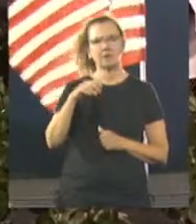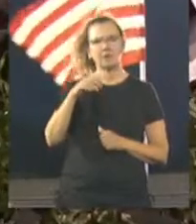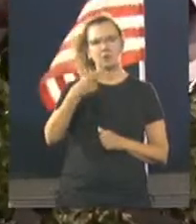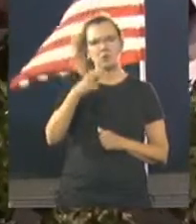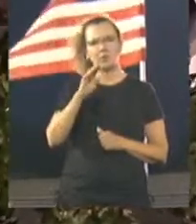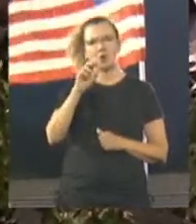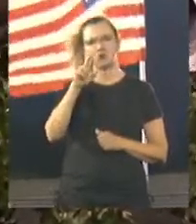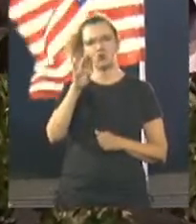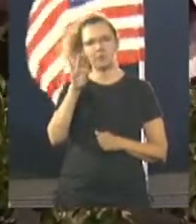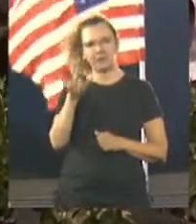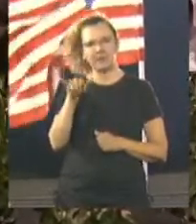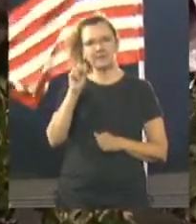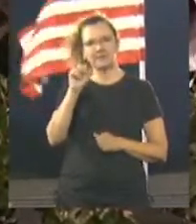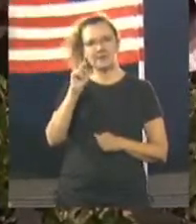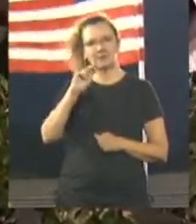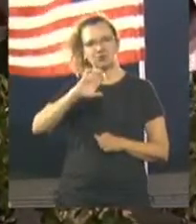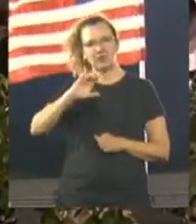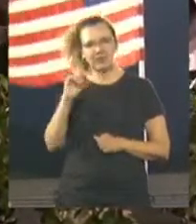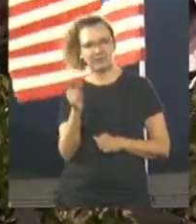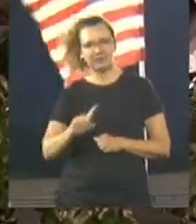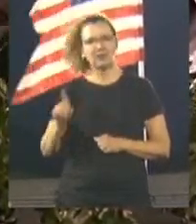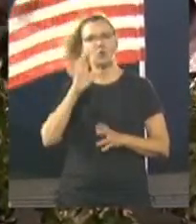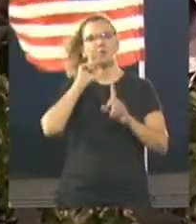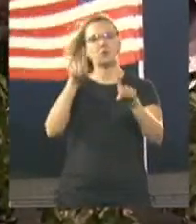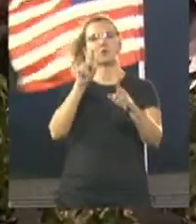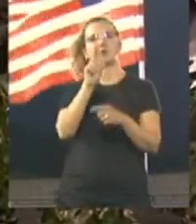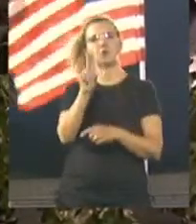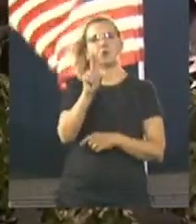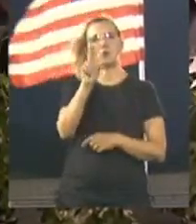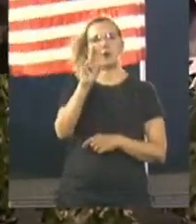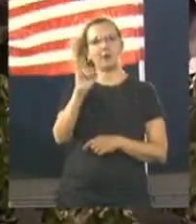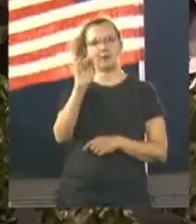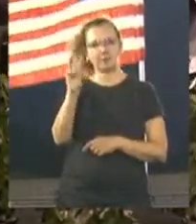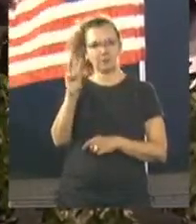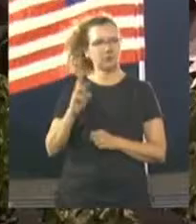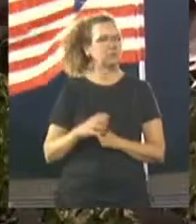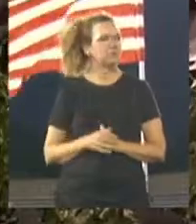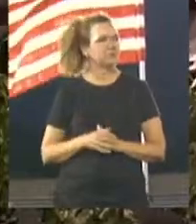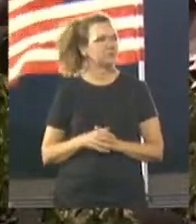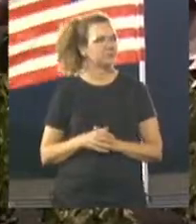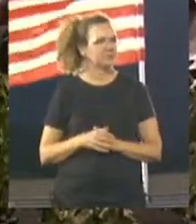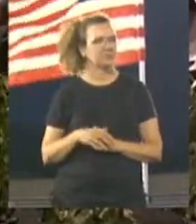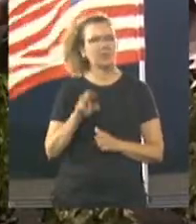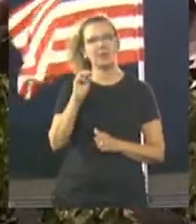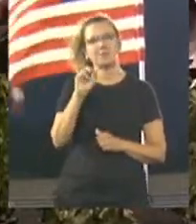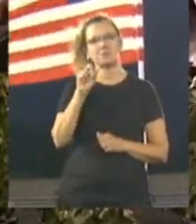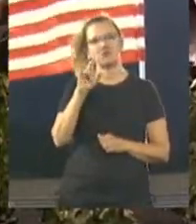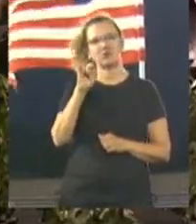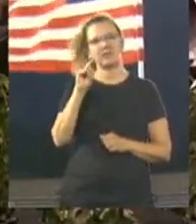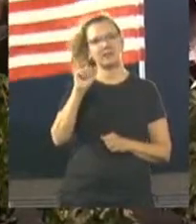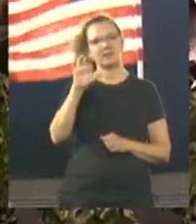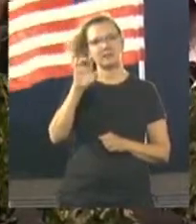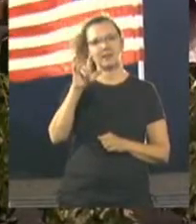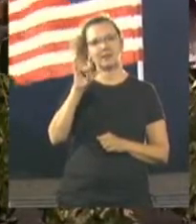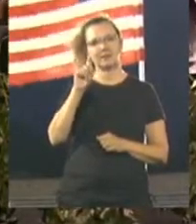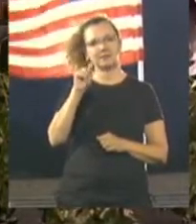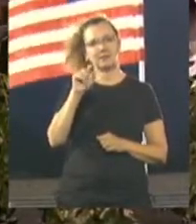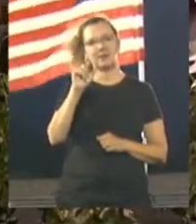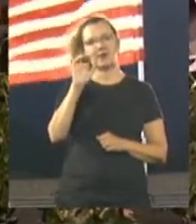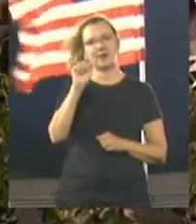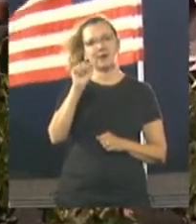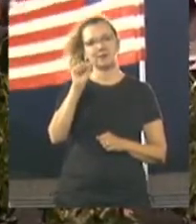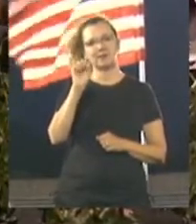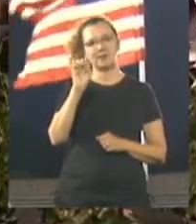Ruby Sanchez will be attending University of the Incarnate Word. Marina Celeste Acevedo will